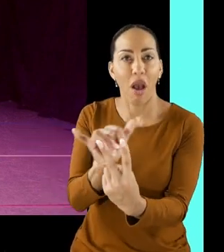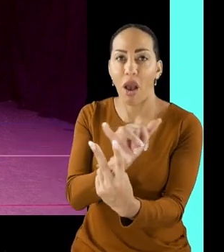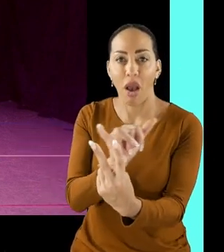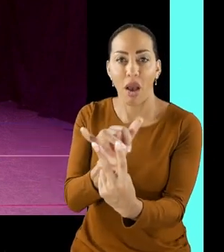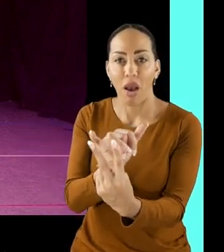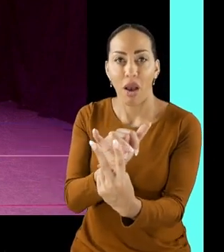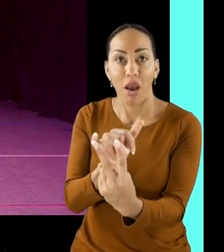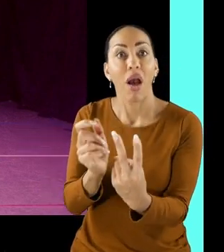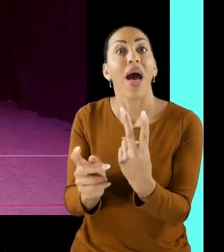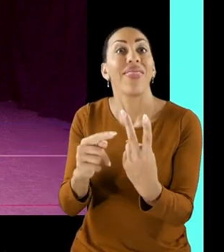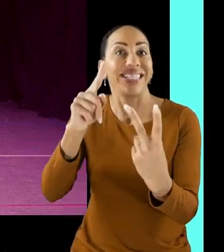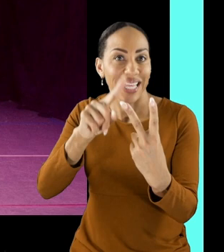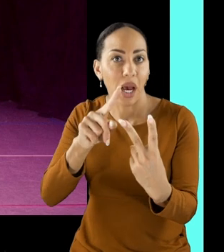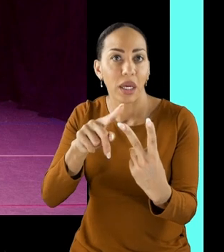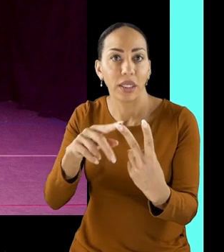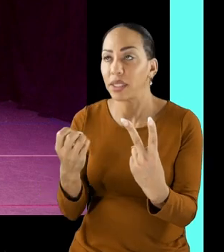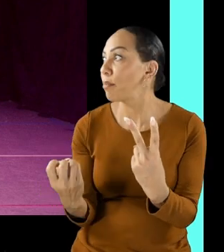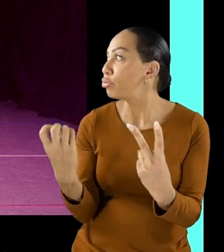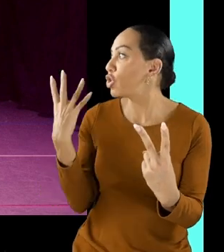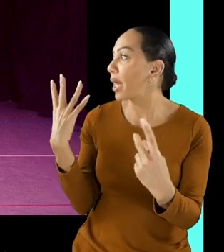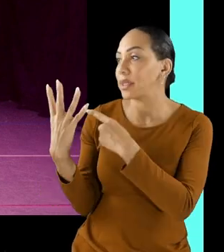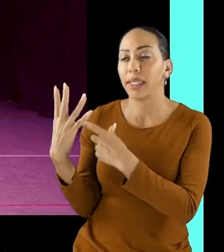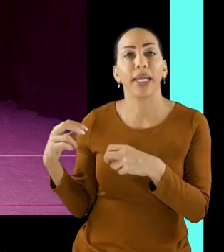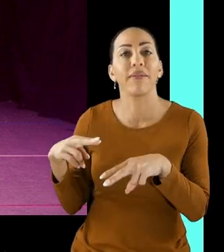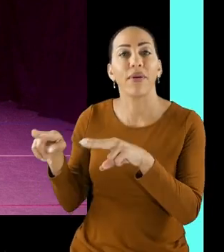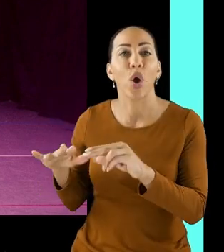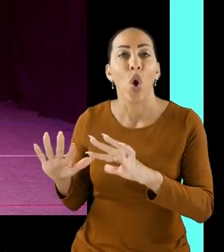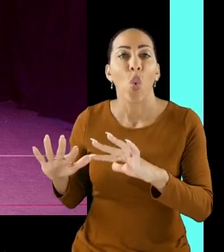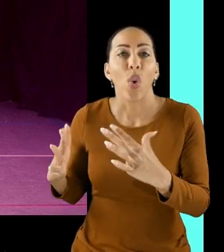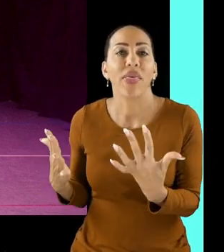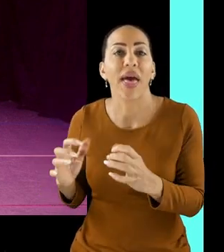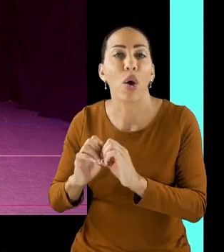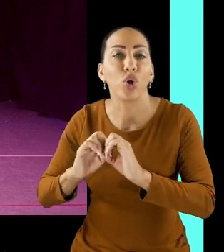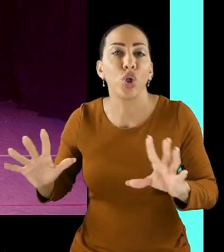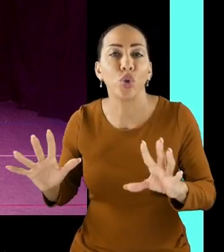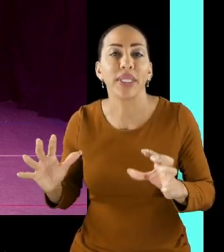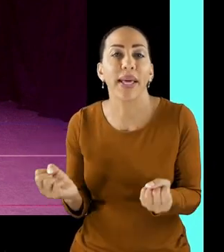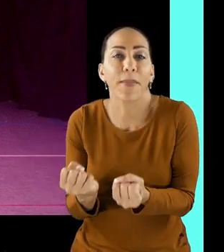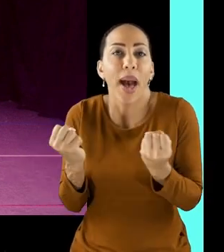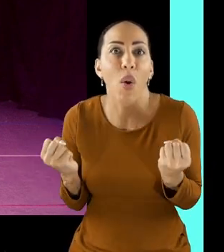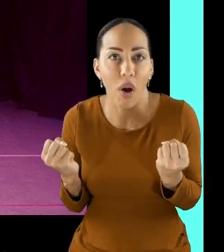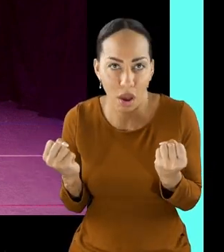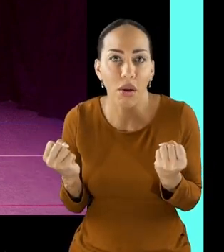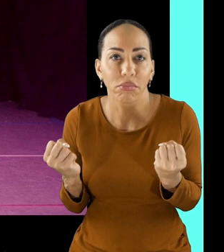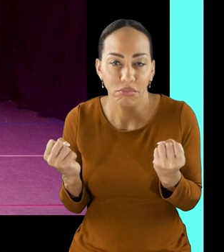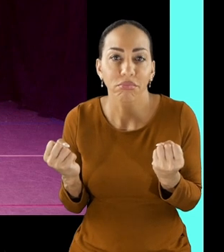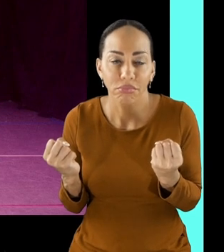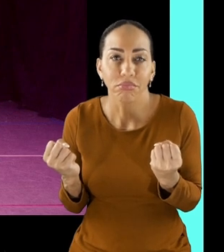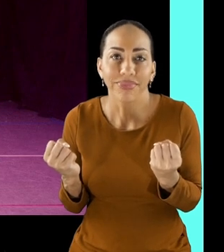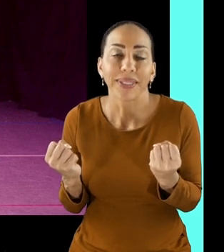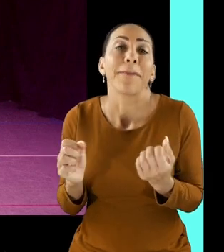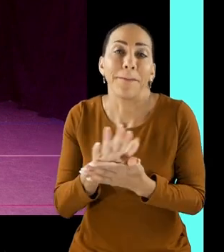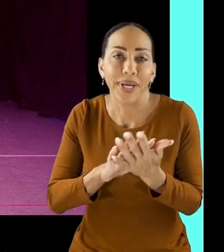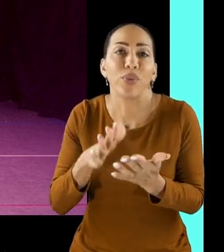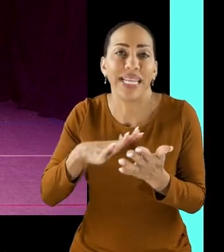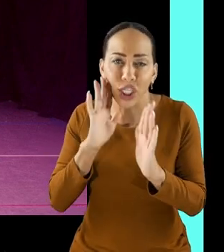other performing projected as a video in some way without losing the power of the piece. And for that, we had to get the